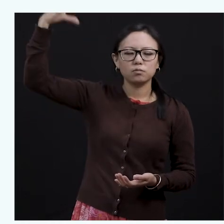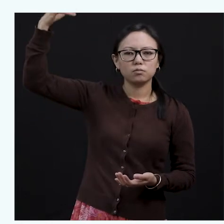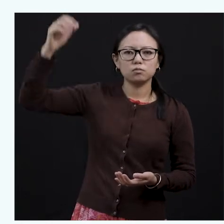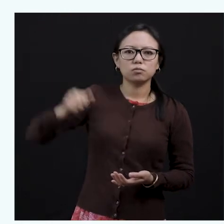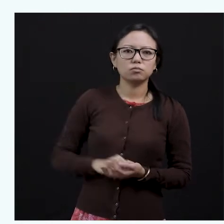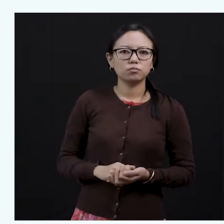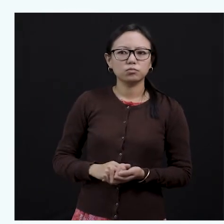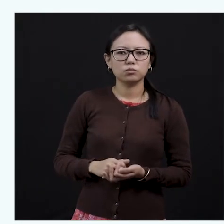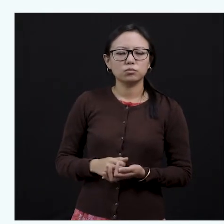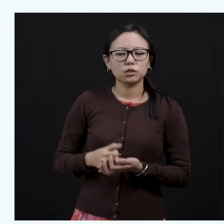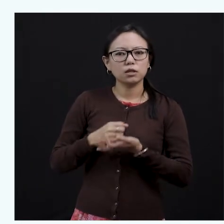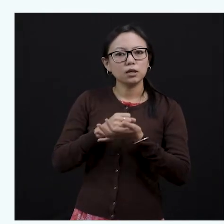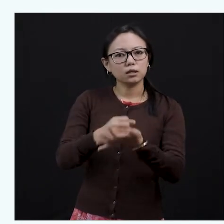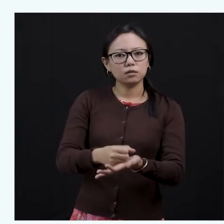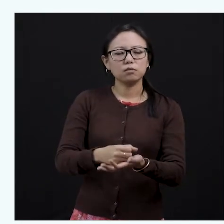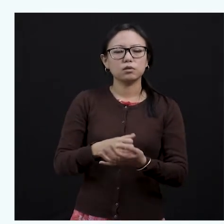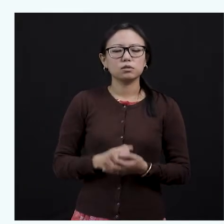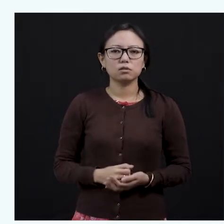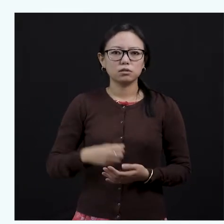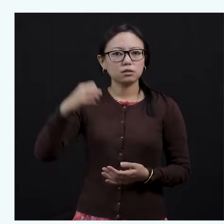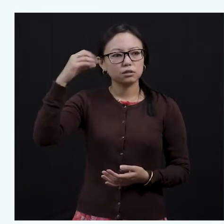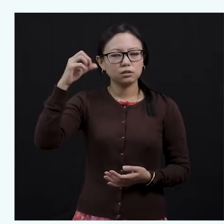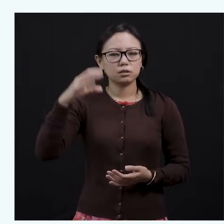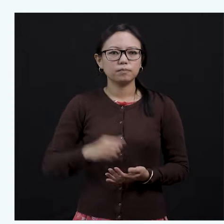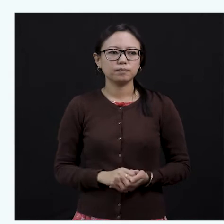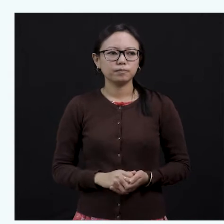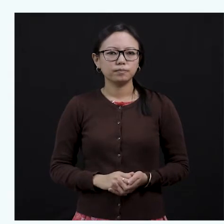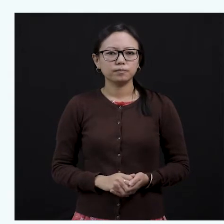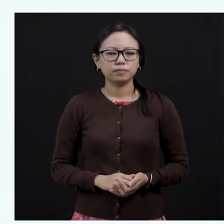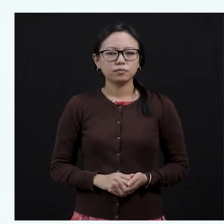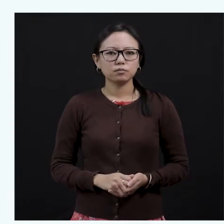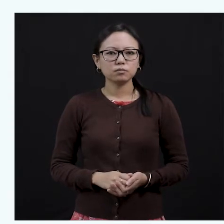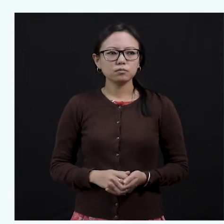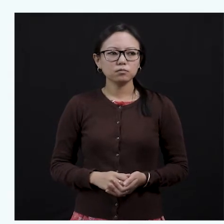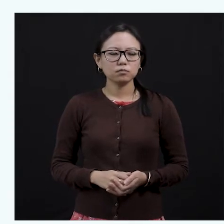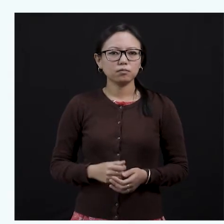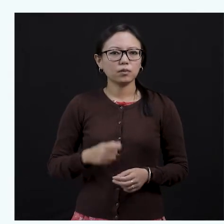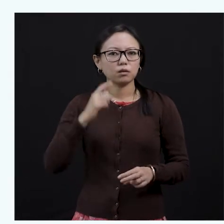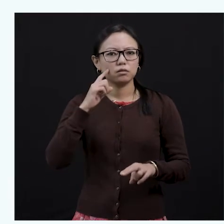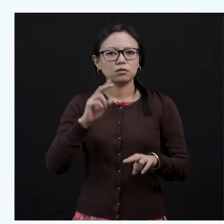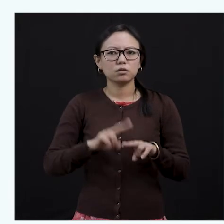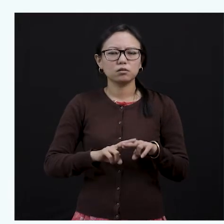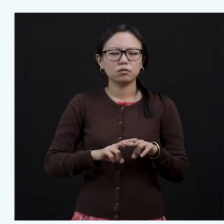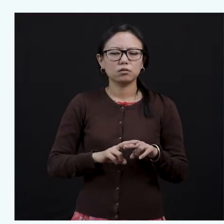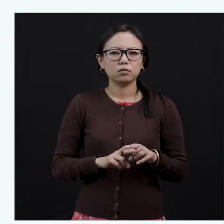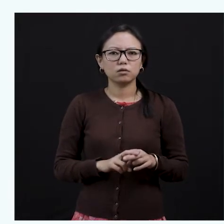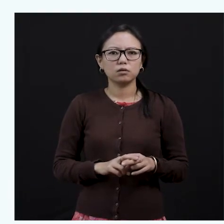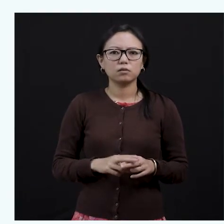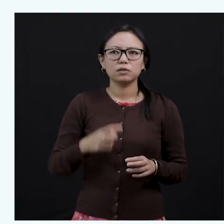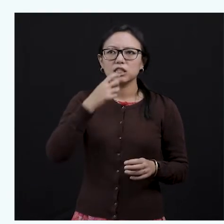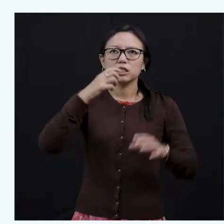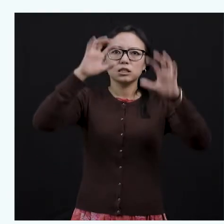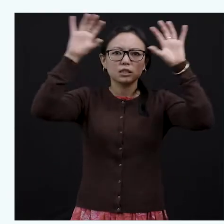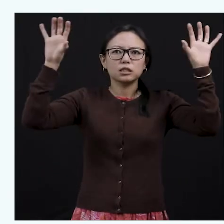have all experienced that. Whenever there are clear sky, the moon shines so brightly, right? So